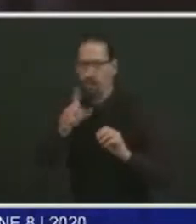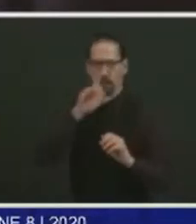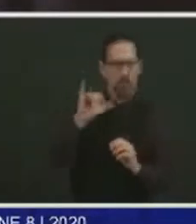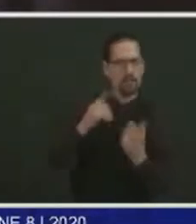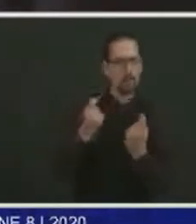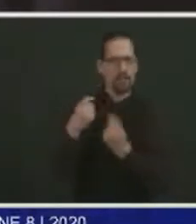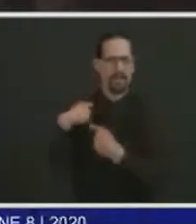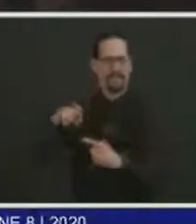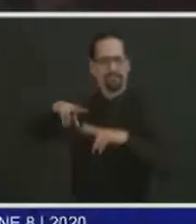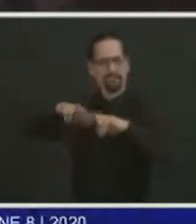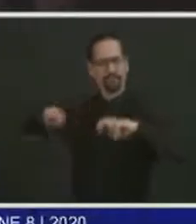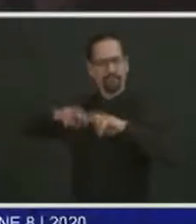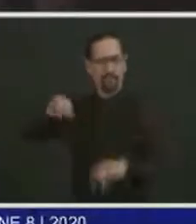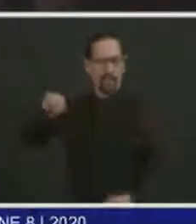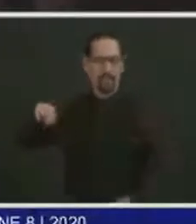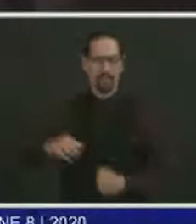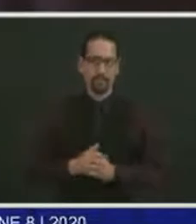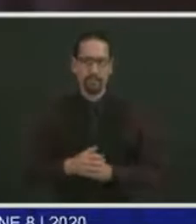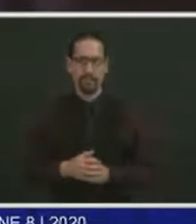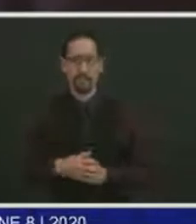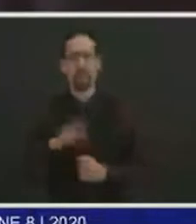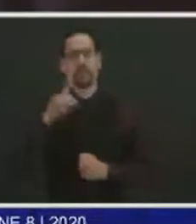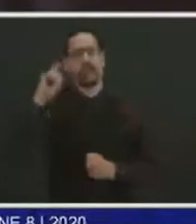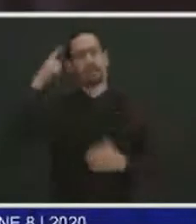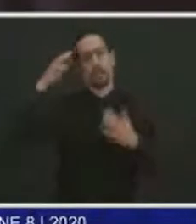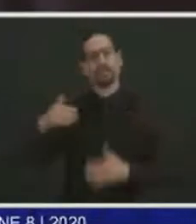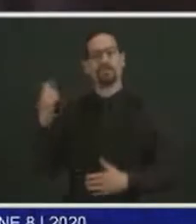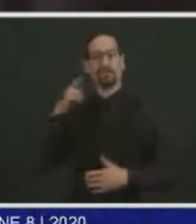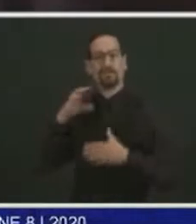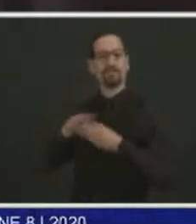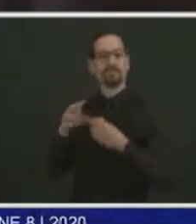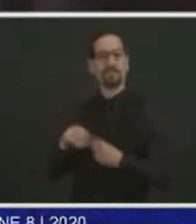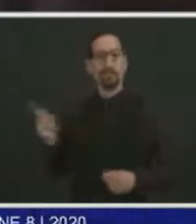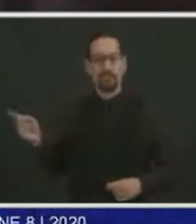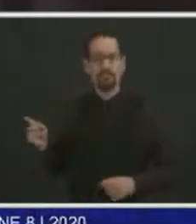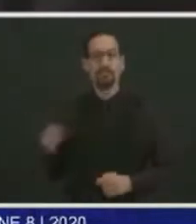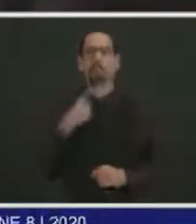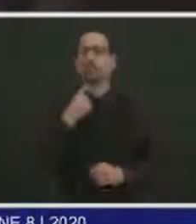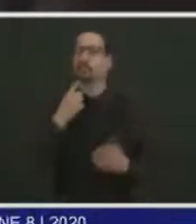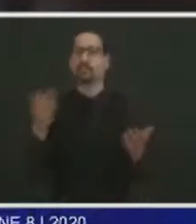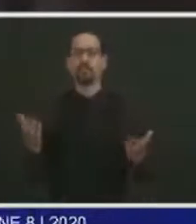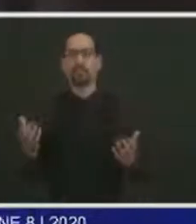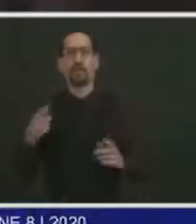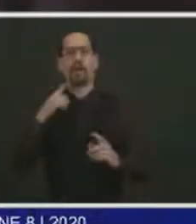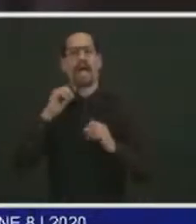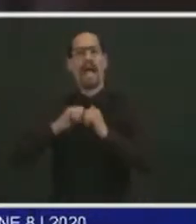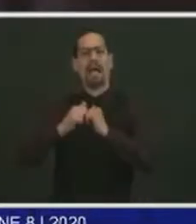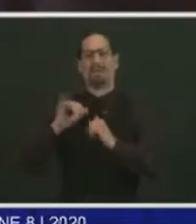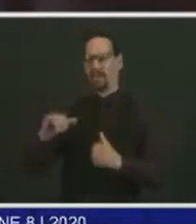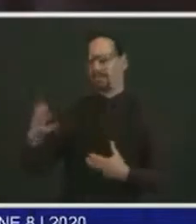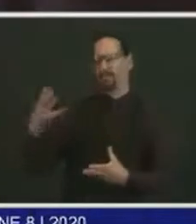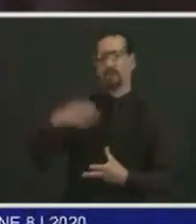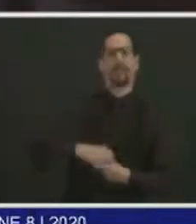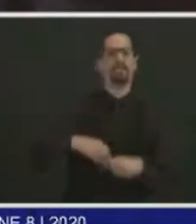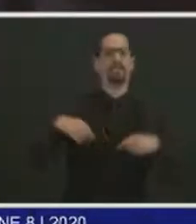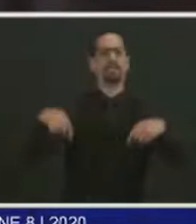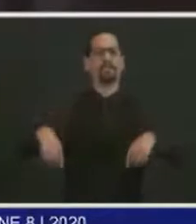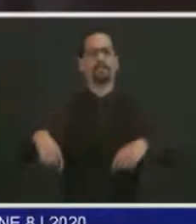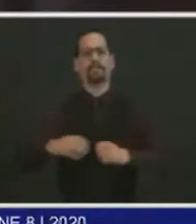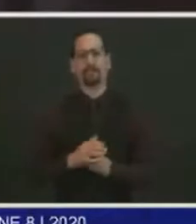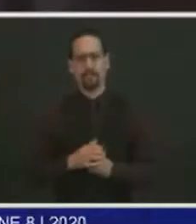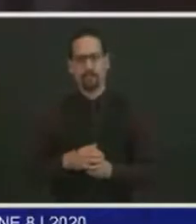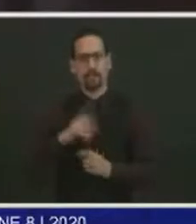referenced another example that we are incorporating into this. People who may be at higher